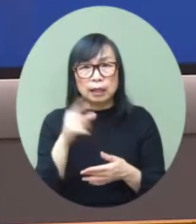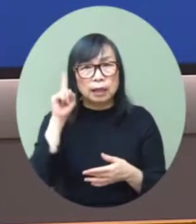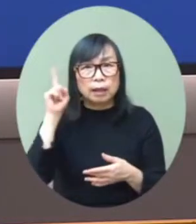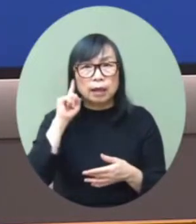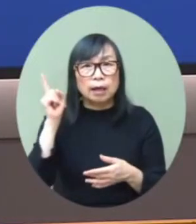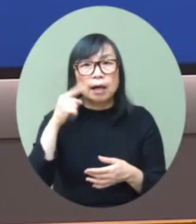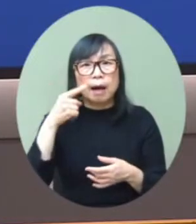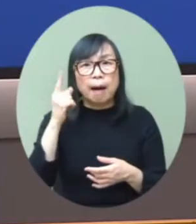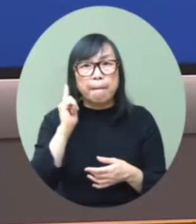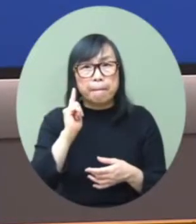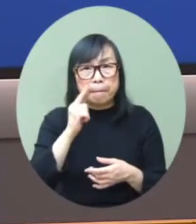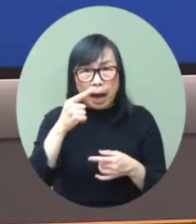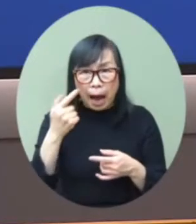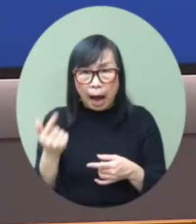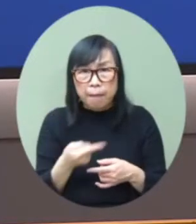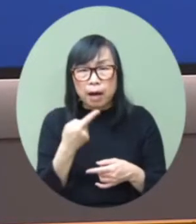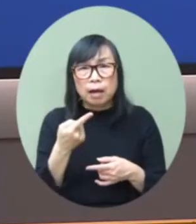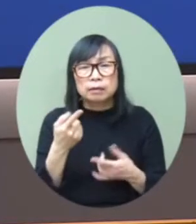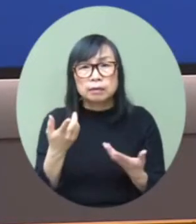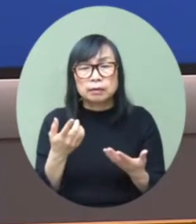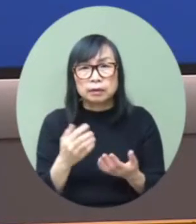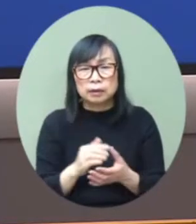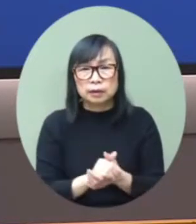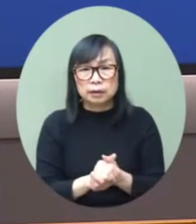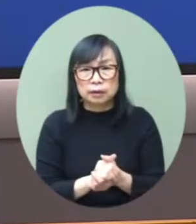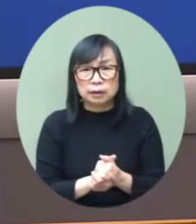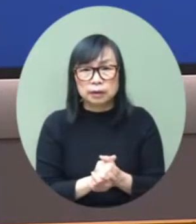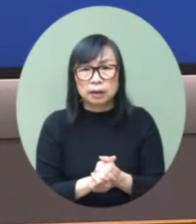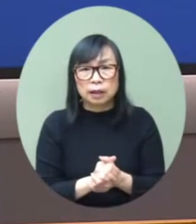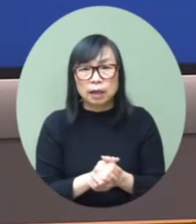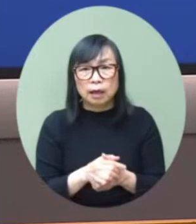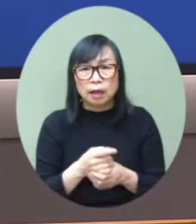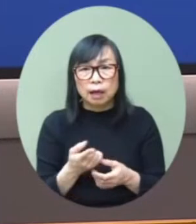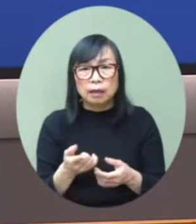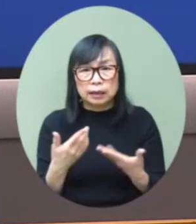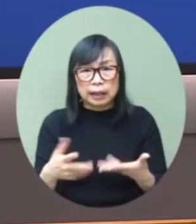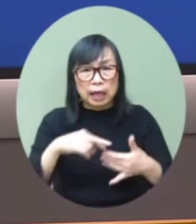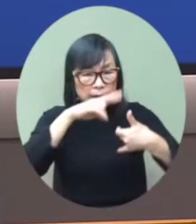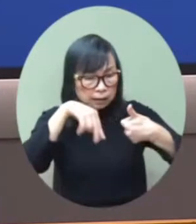steady, so about 80,000 a day.